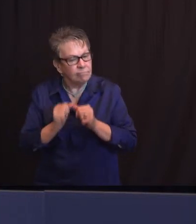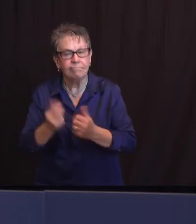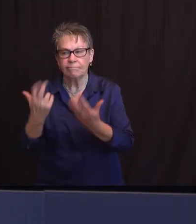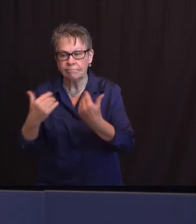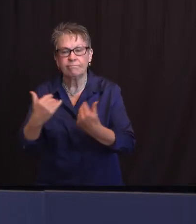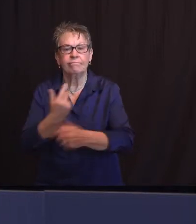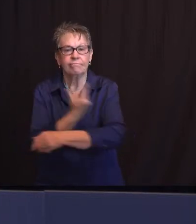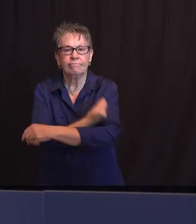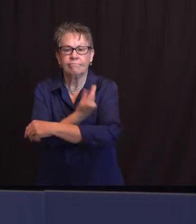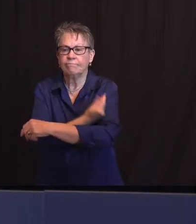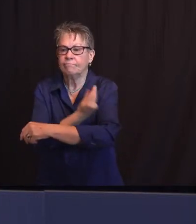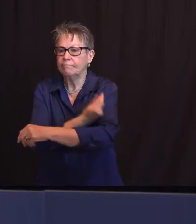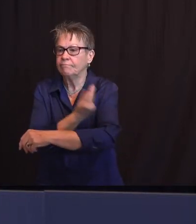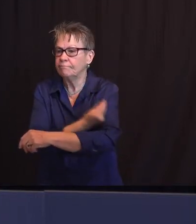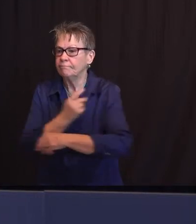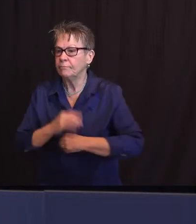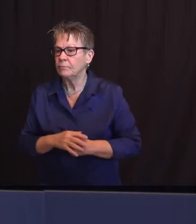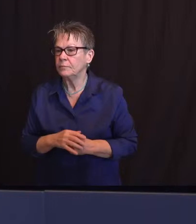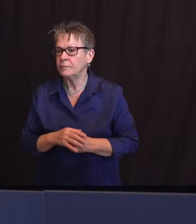Associates and